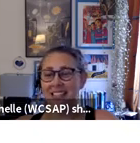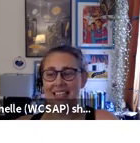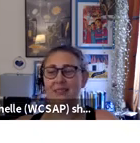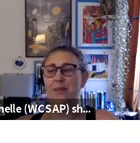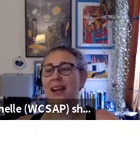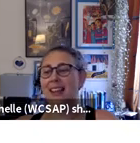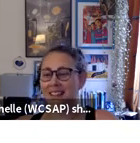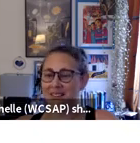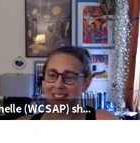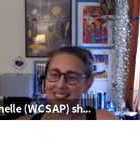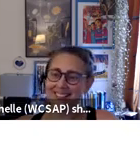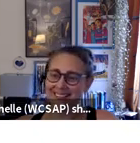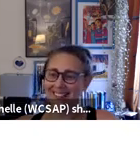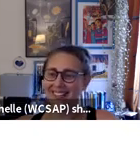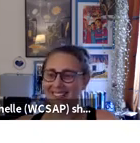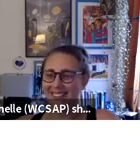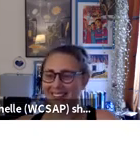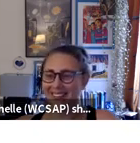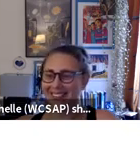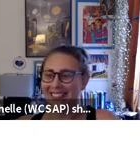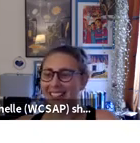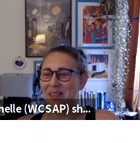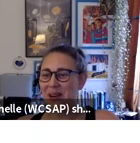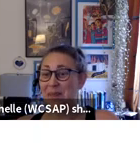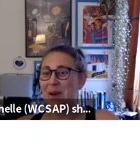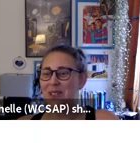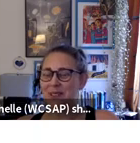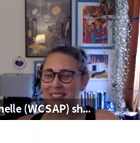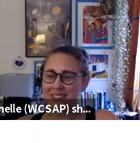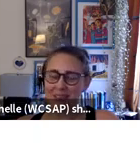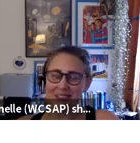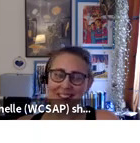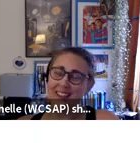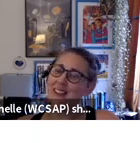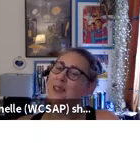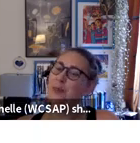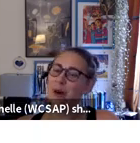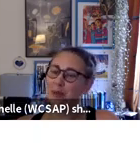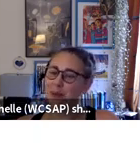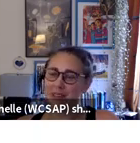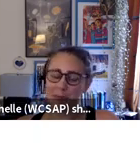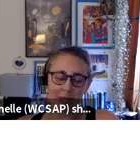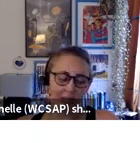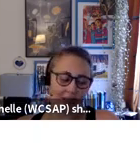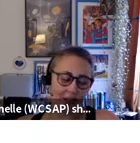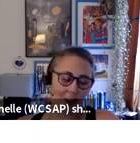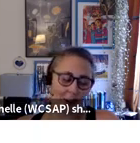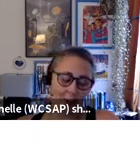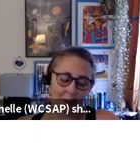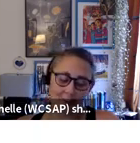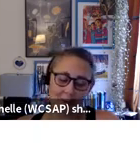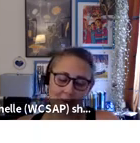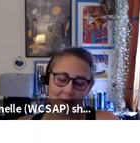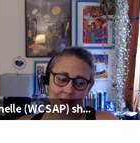they take a different path than you did, right? They want to approach it really differently. That's a super hard place to be. And so,